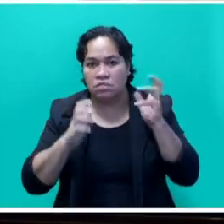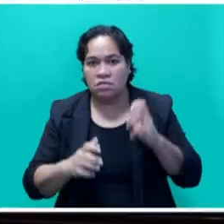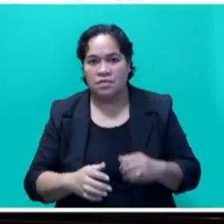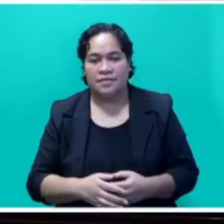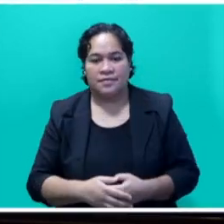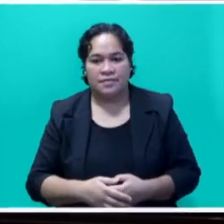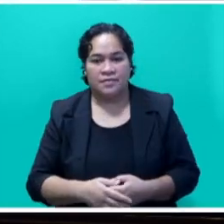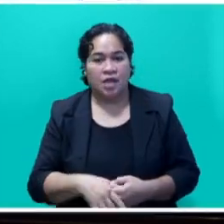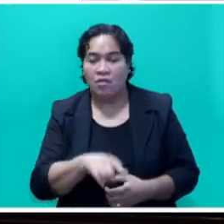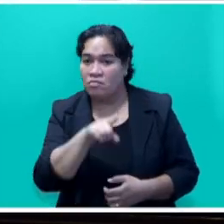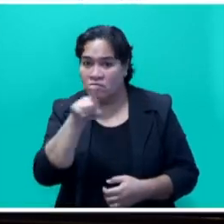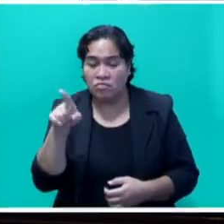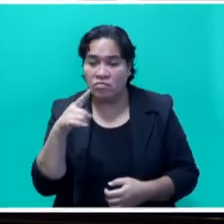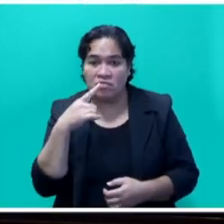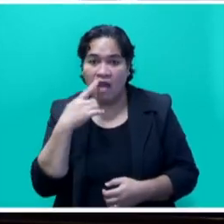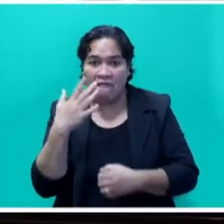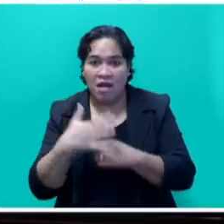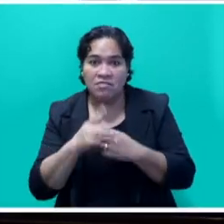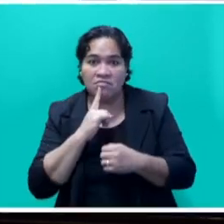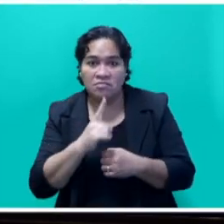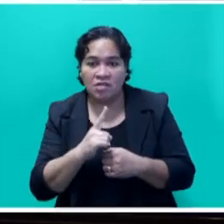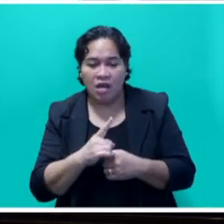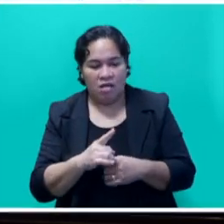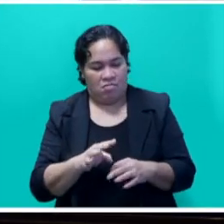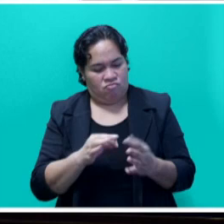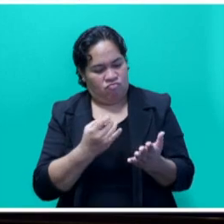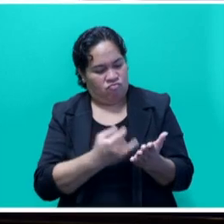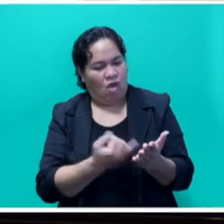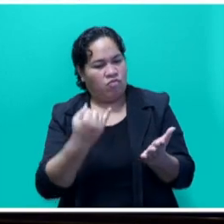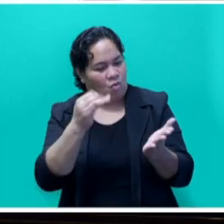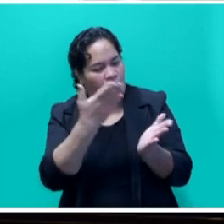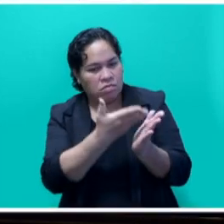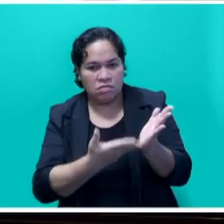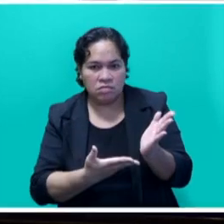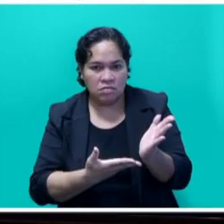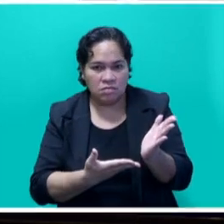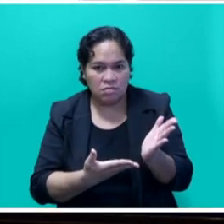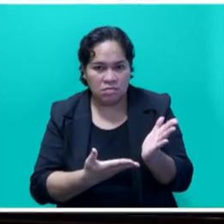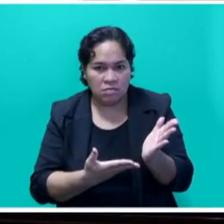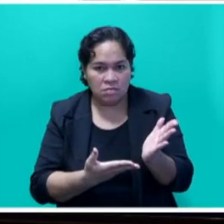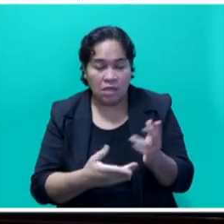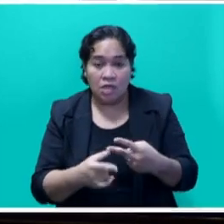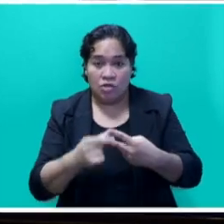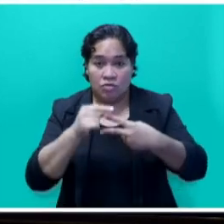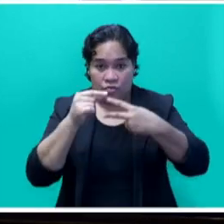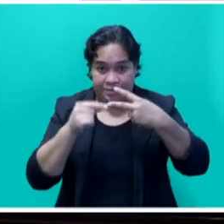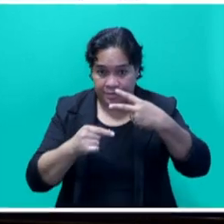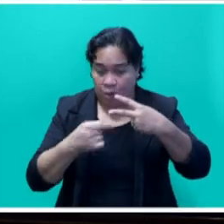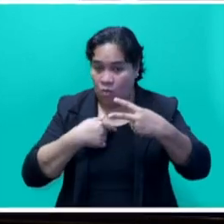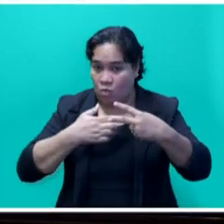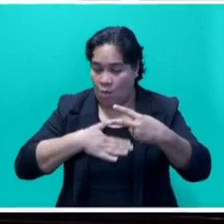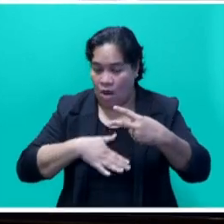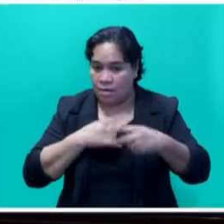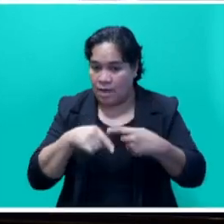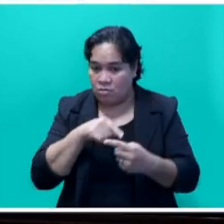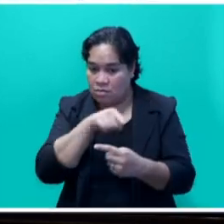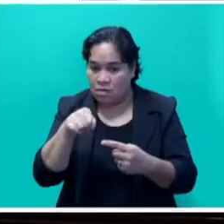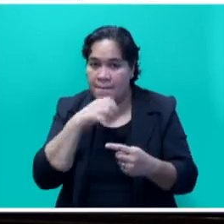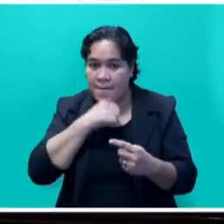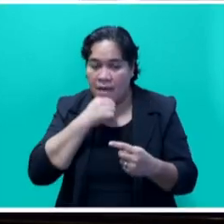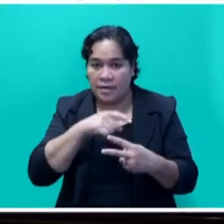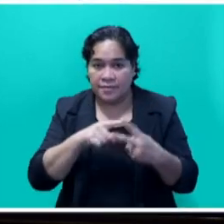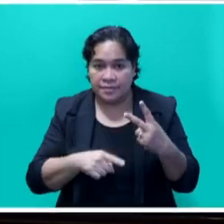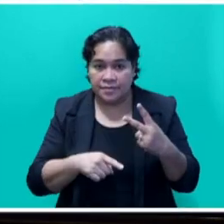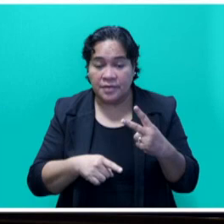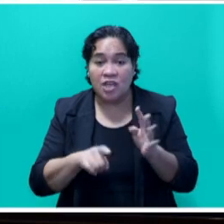None of them have said there's anything wrong with the amendment itself. 2 points I'd like to make about these two gentlemen. Richard Naidu,